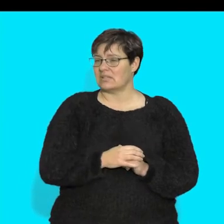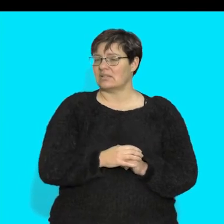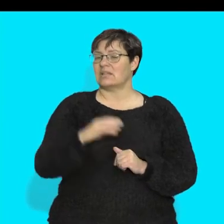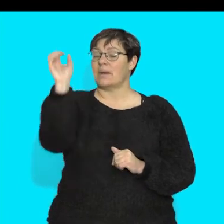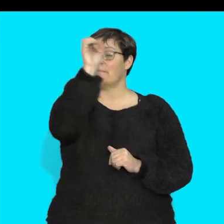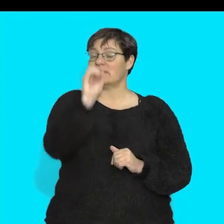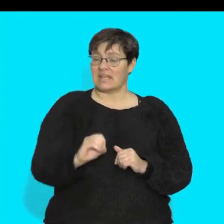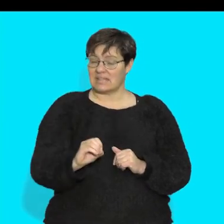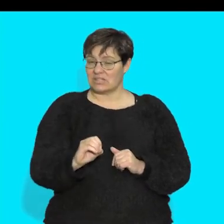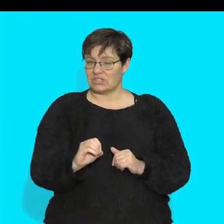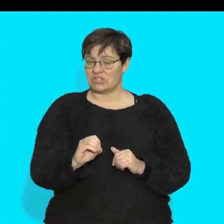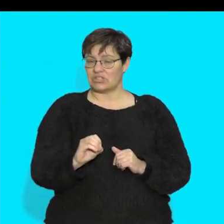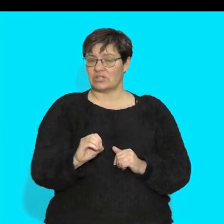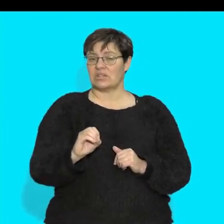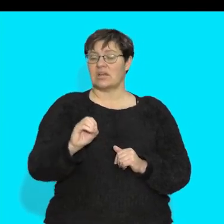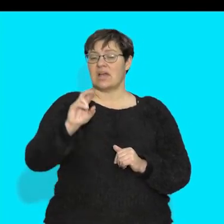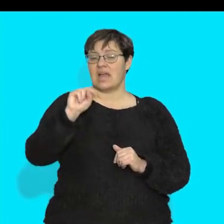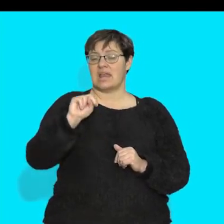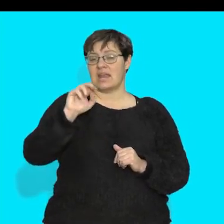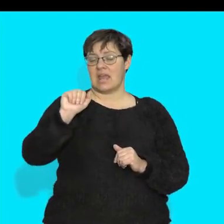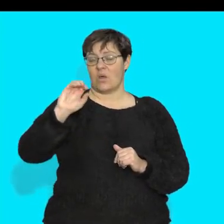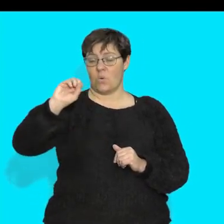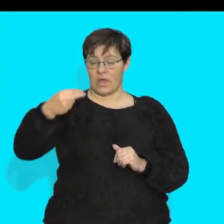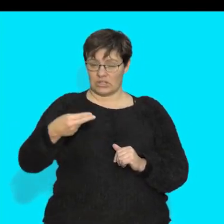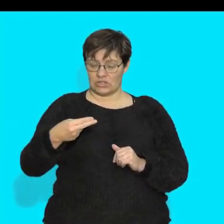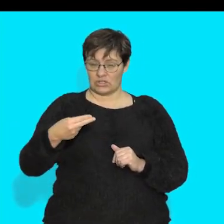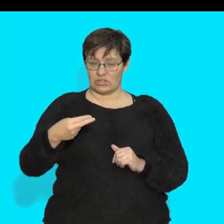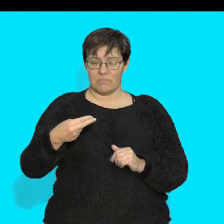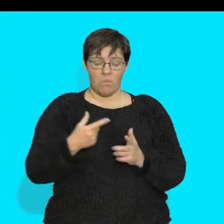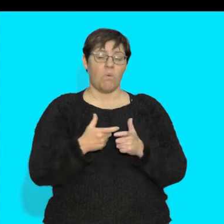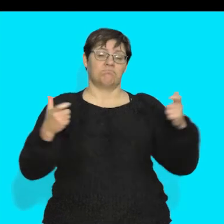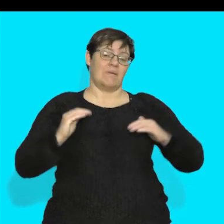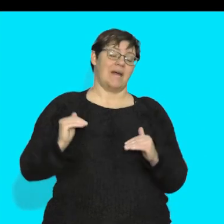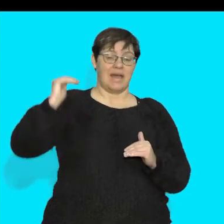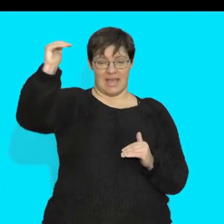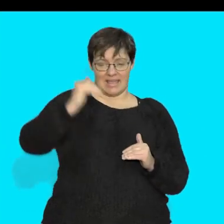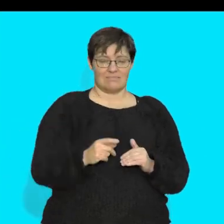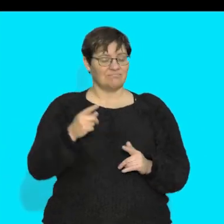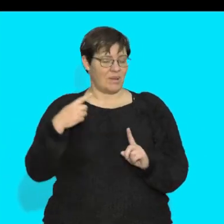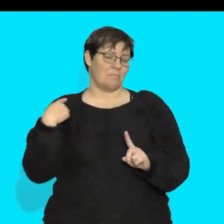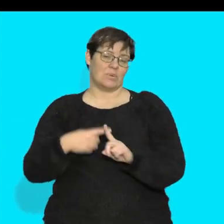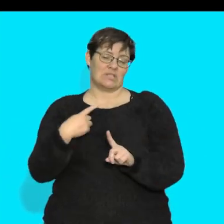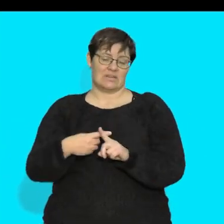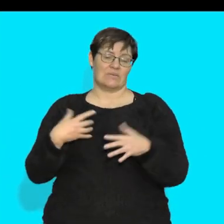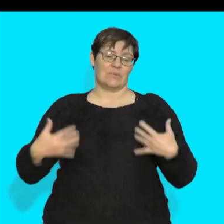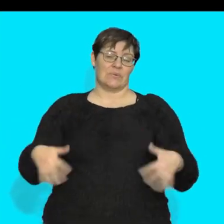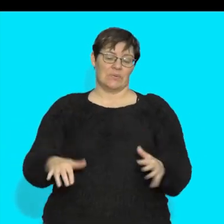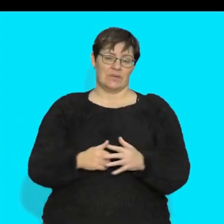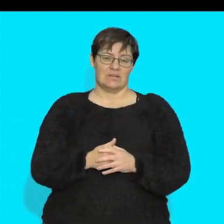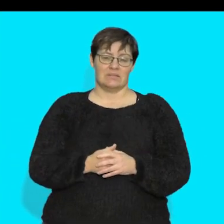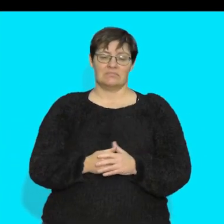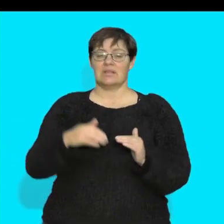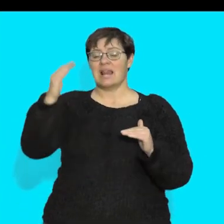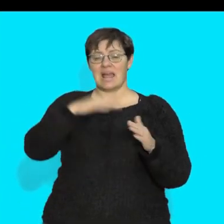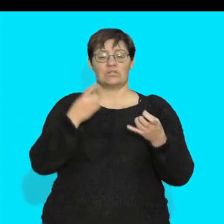percentage of sodium hydroxide is greater. That's the biggest advantage. and there's less